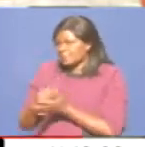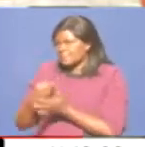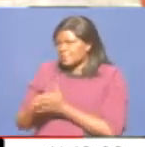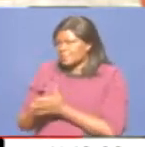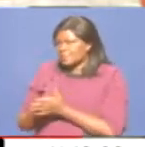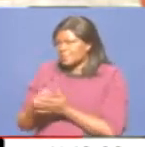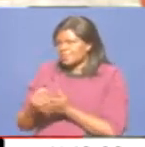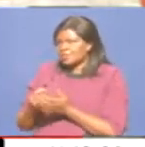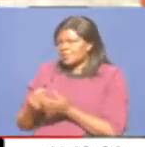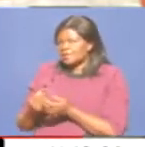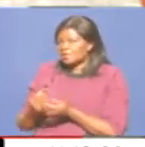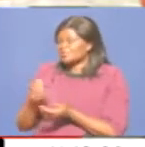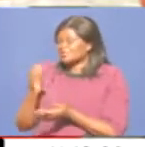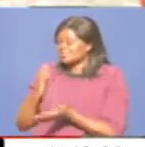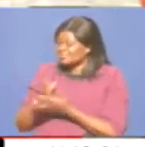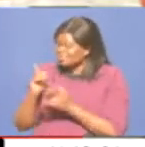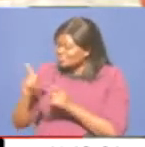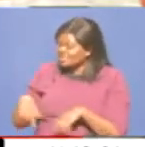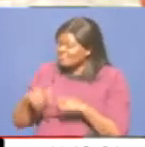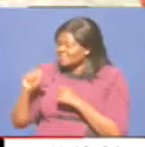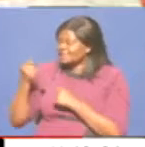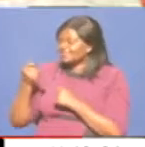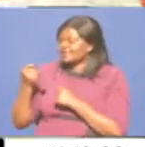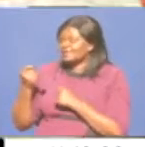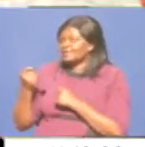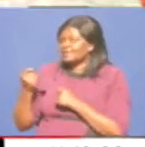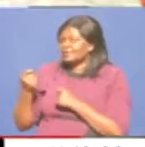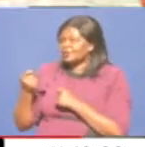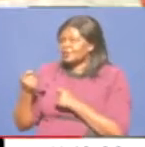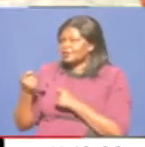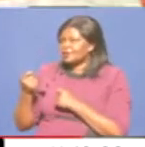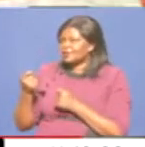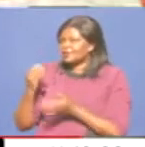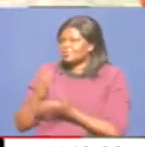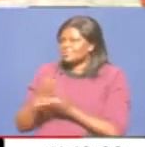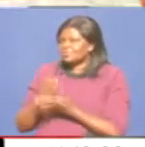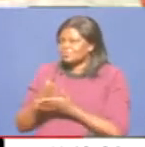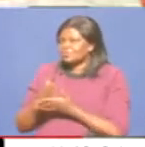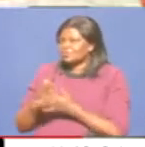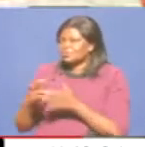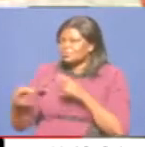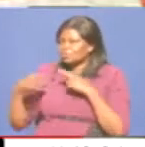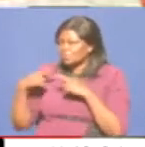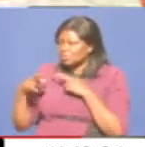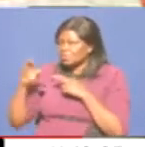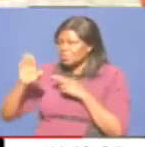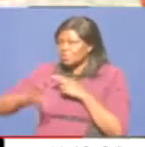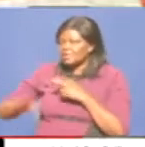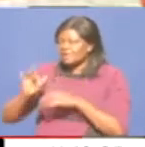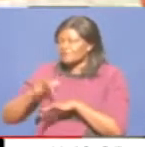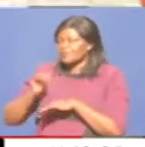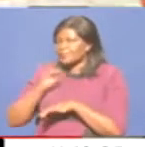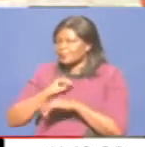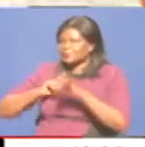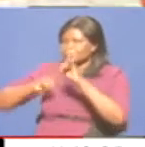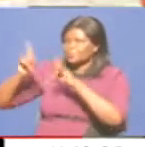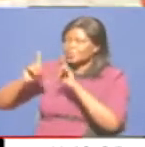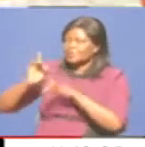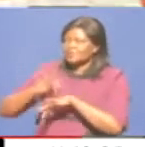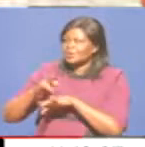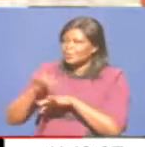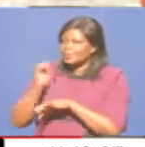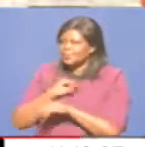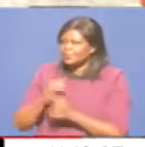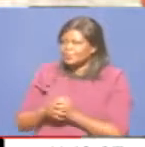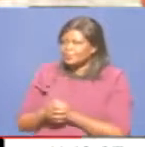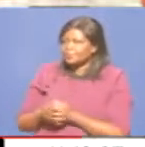in this country for you to ask for money. Mm-hmm. Hospitality industry is affected. The tourism. It's quite